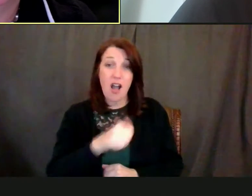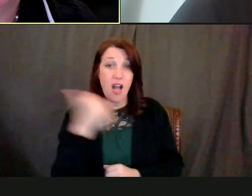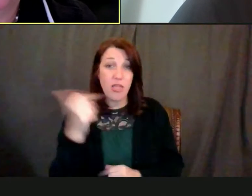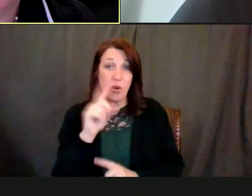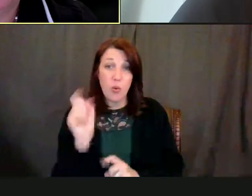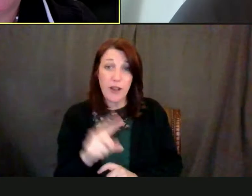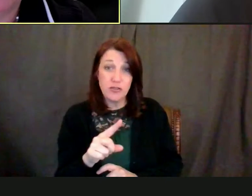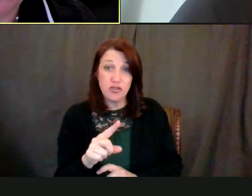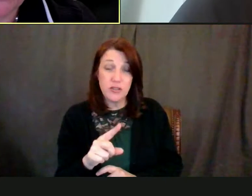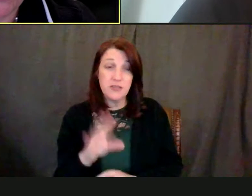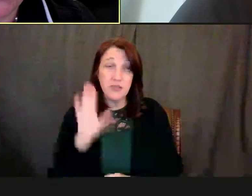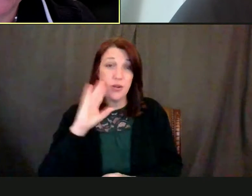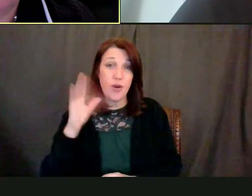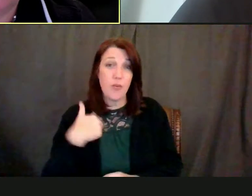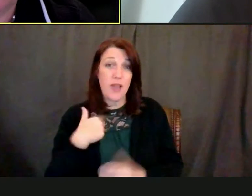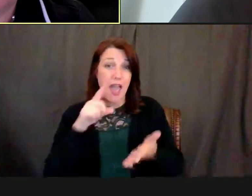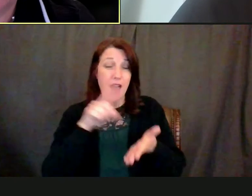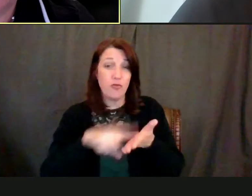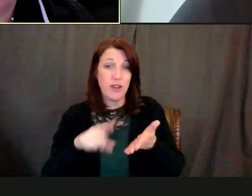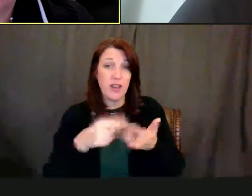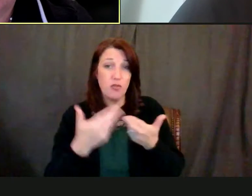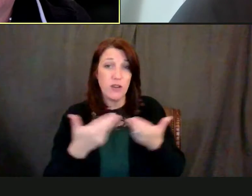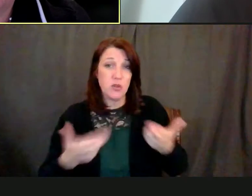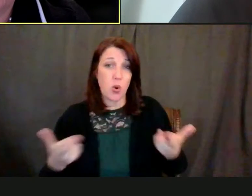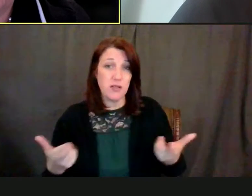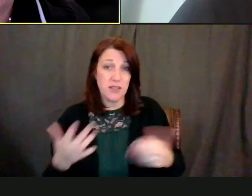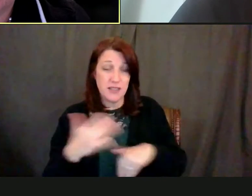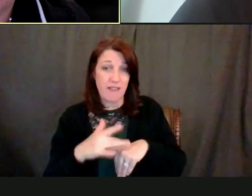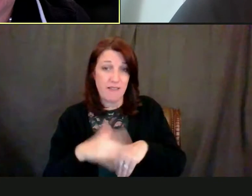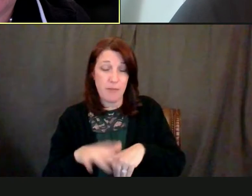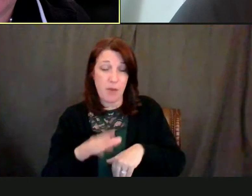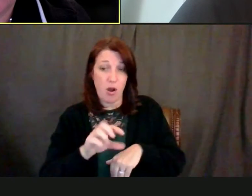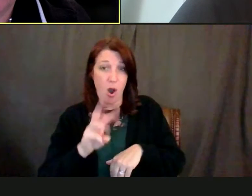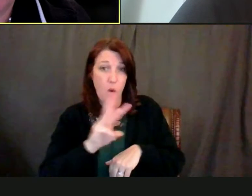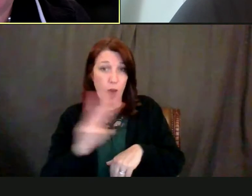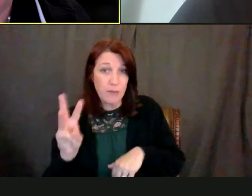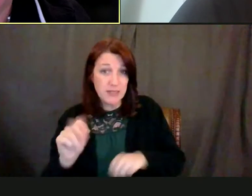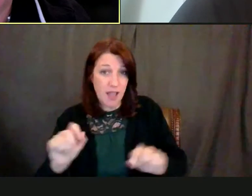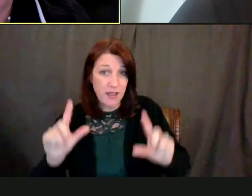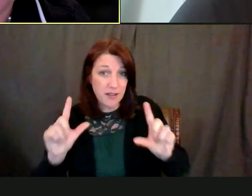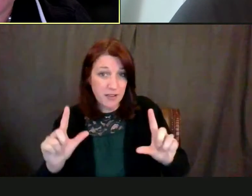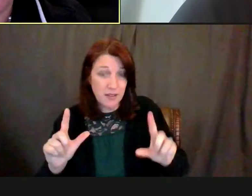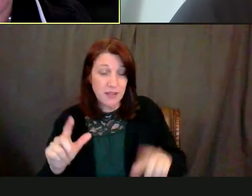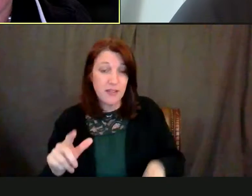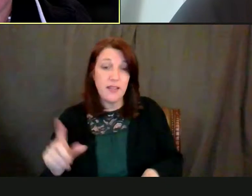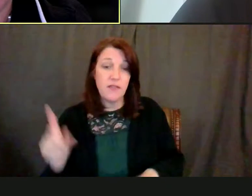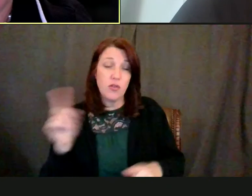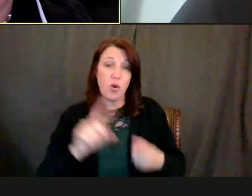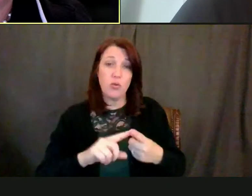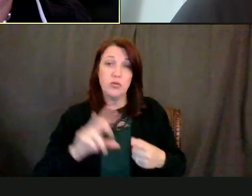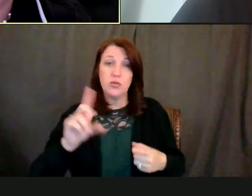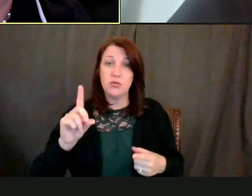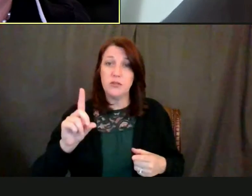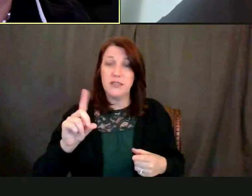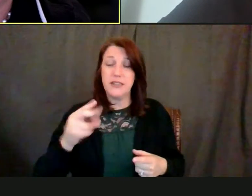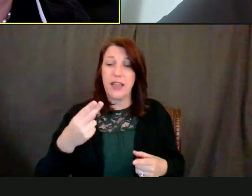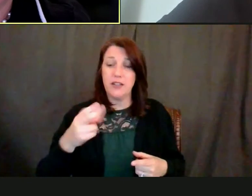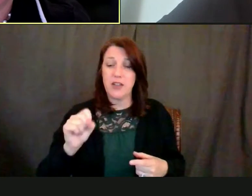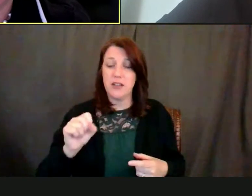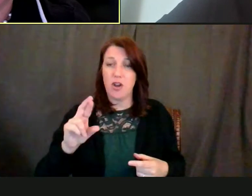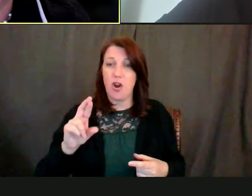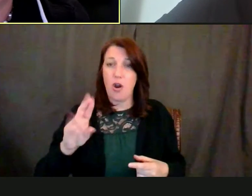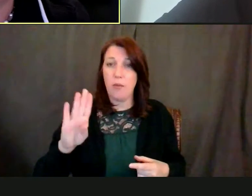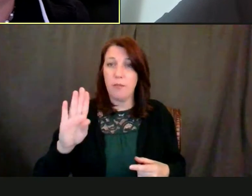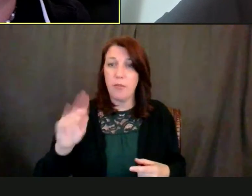questions, know that we have resources available on the website. If you go to the DHSR booth, we have